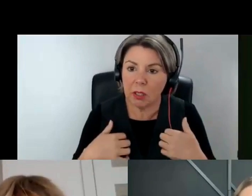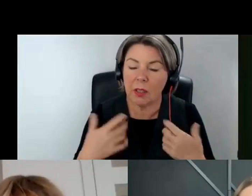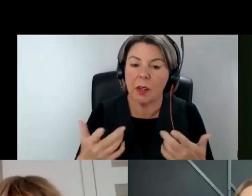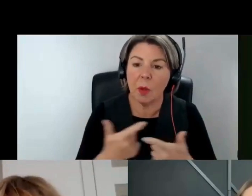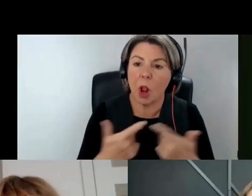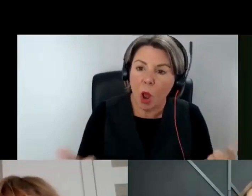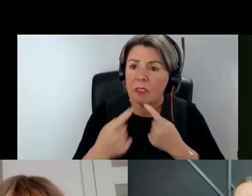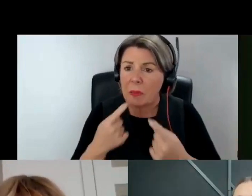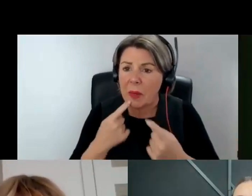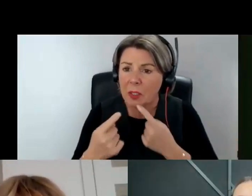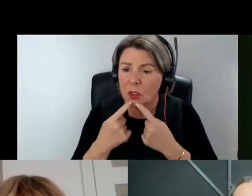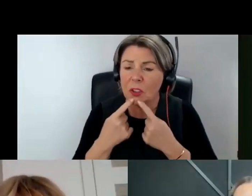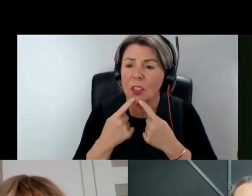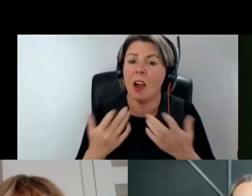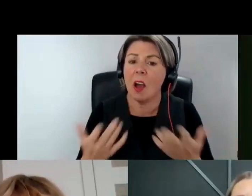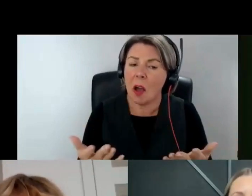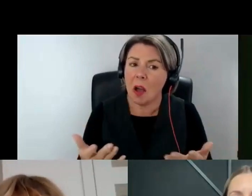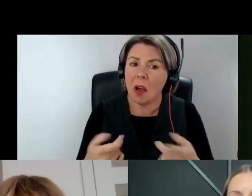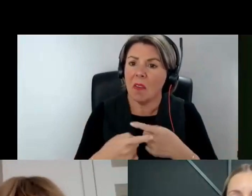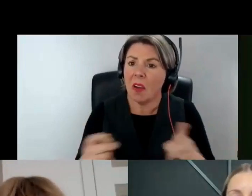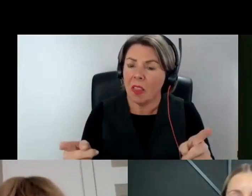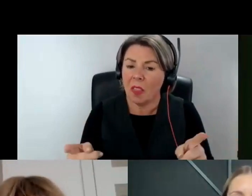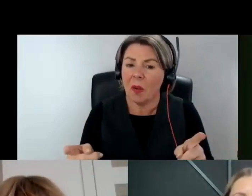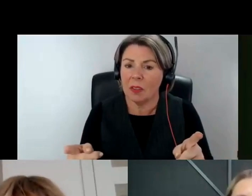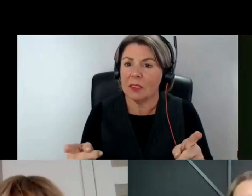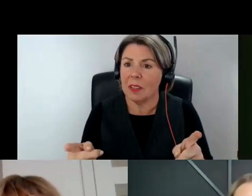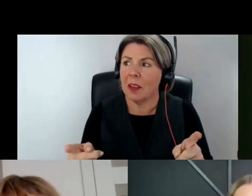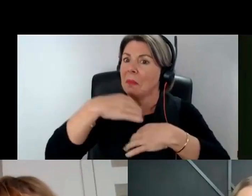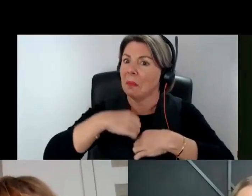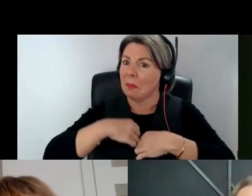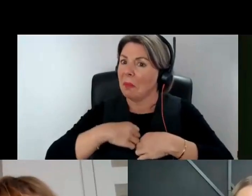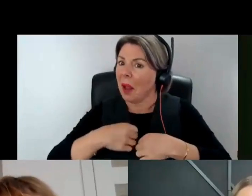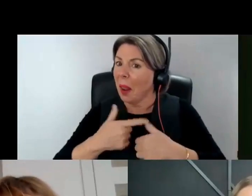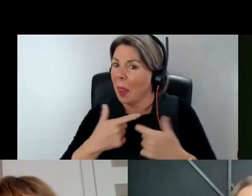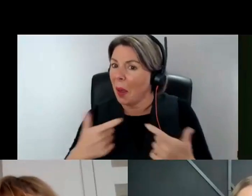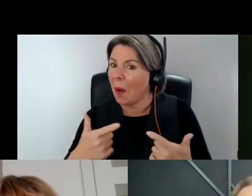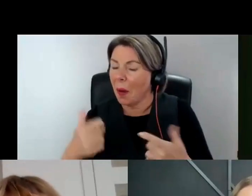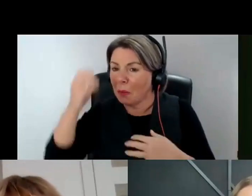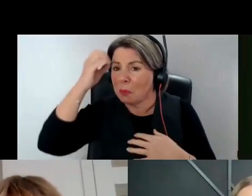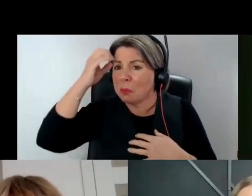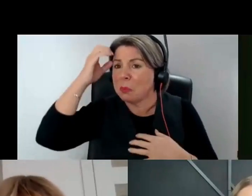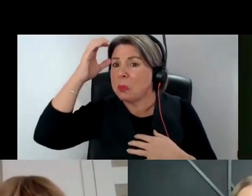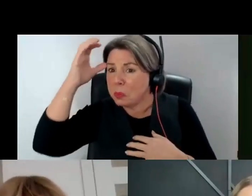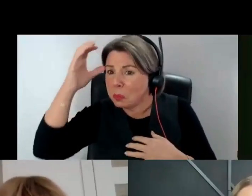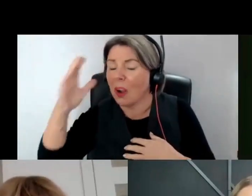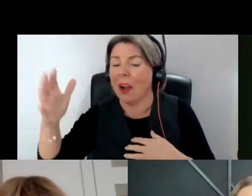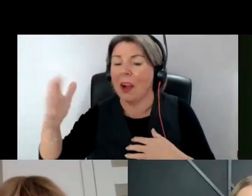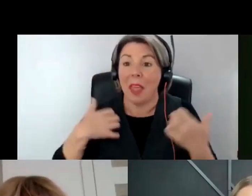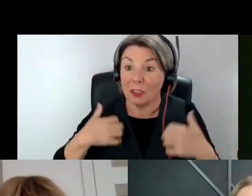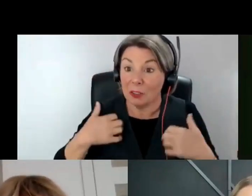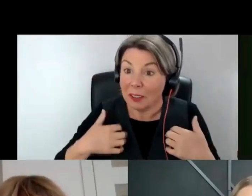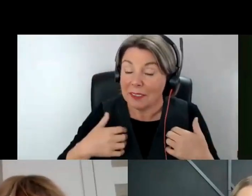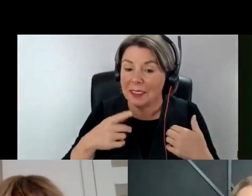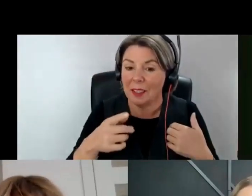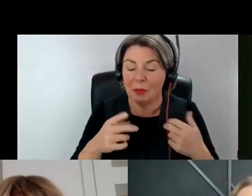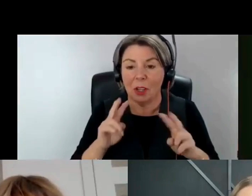of information there. And for those of us that are lay people, quite a lot to take in, but hugely interesting. And I saw